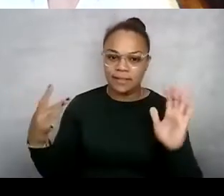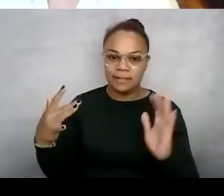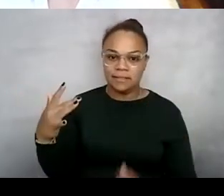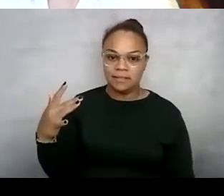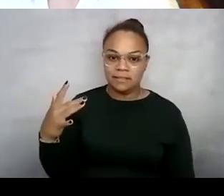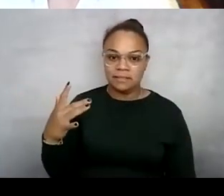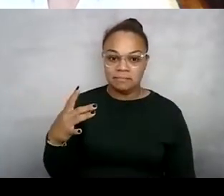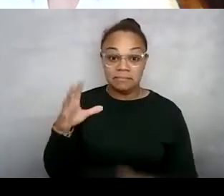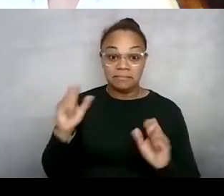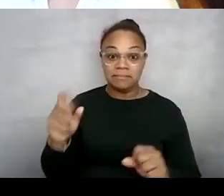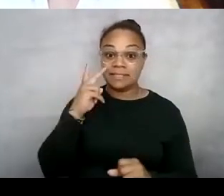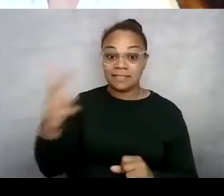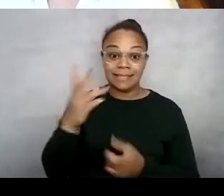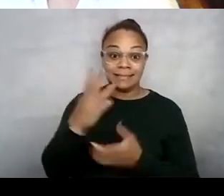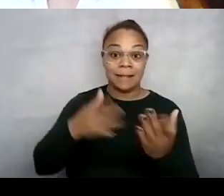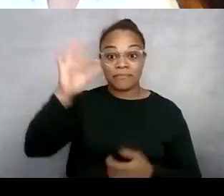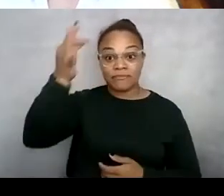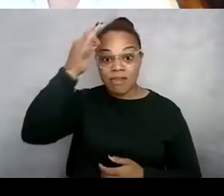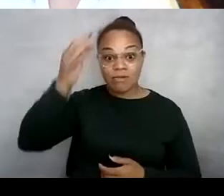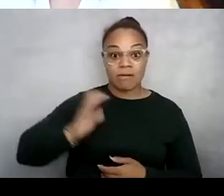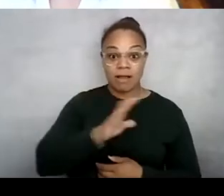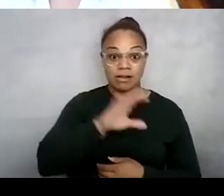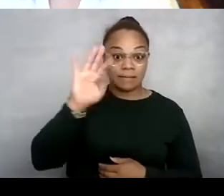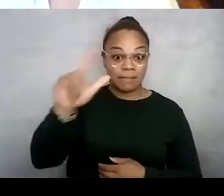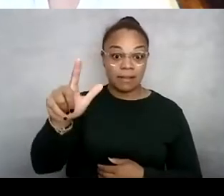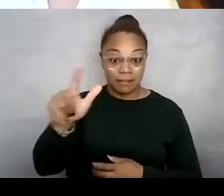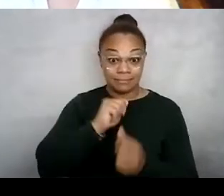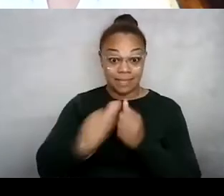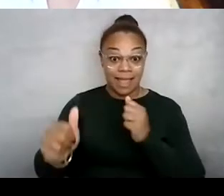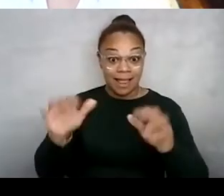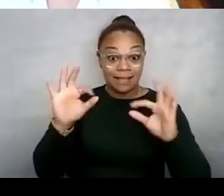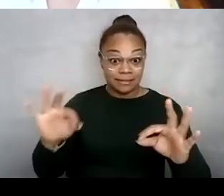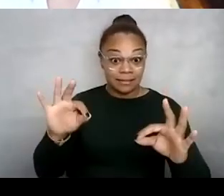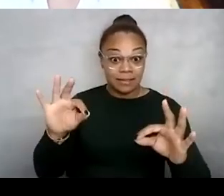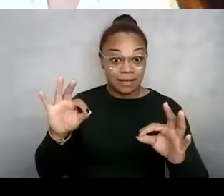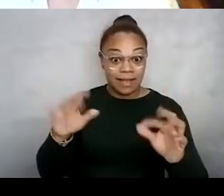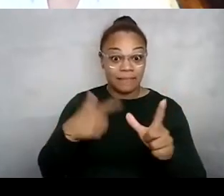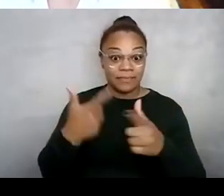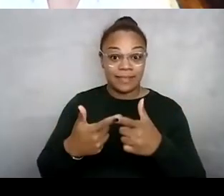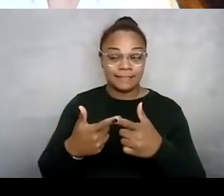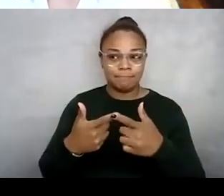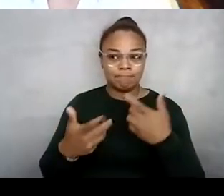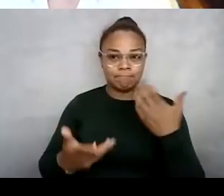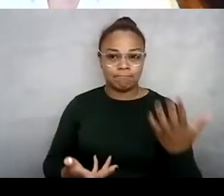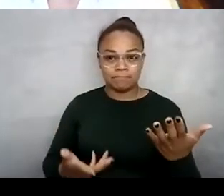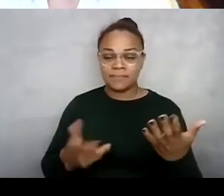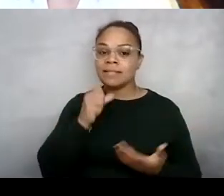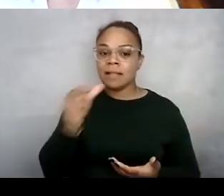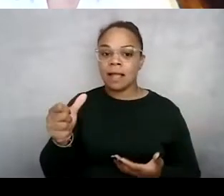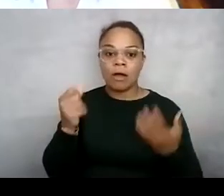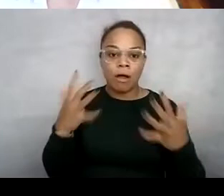federal congressional bill that happens that then kind of hasn't already had some level